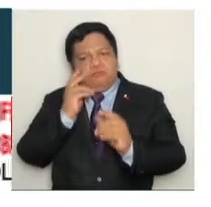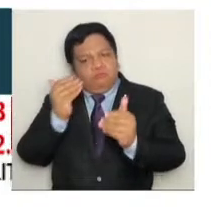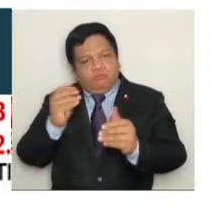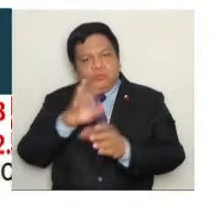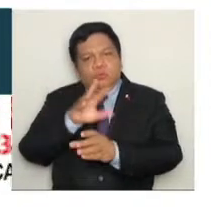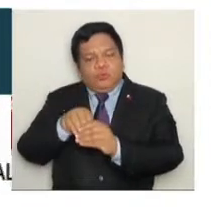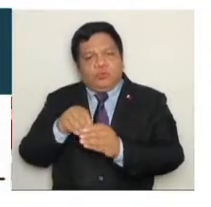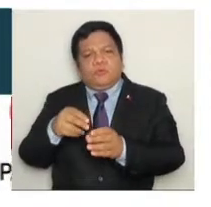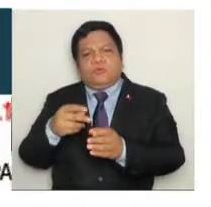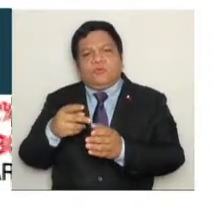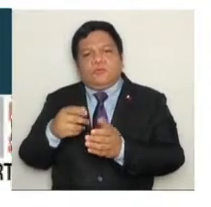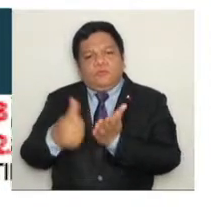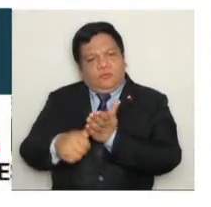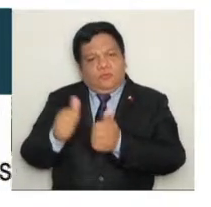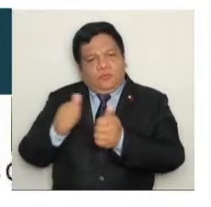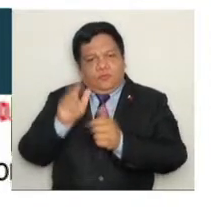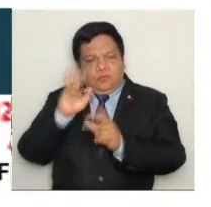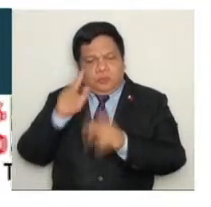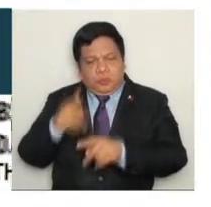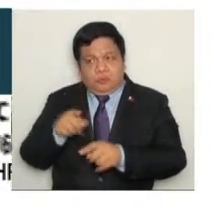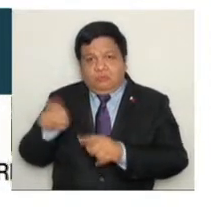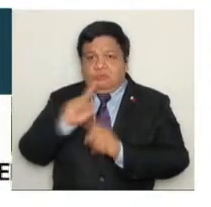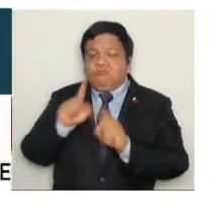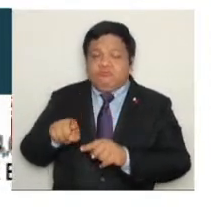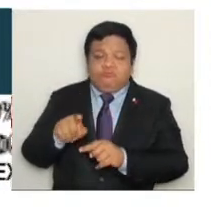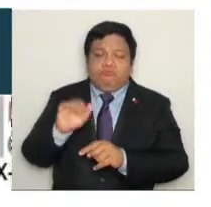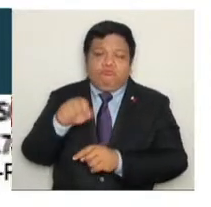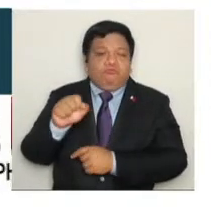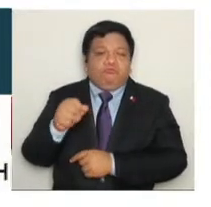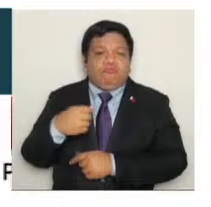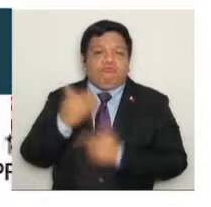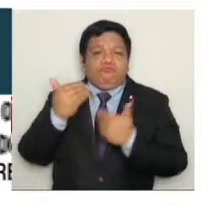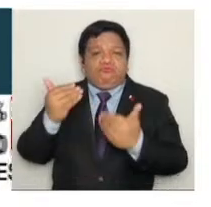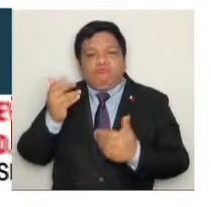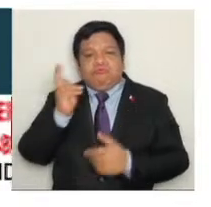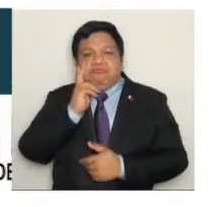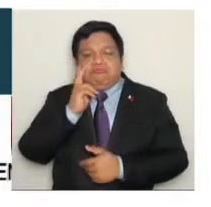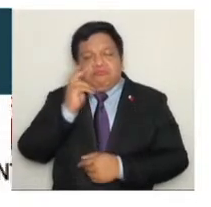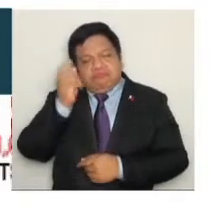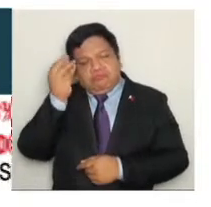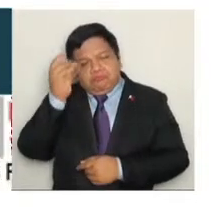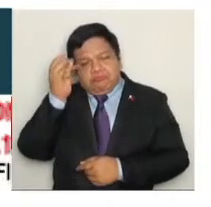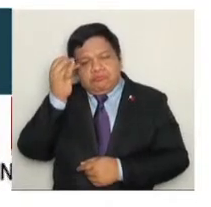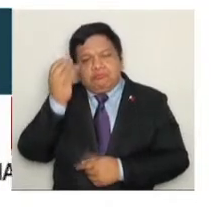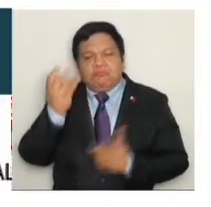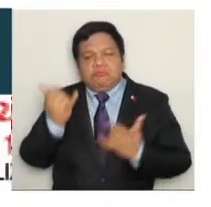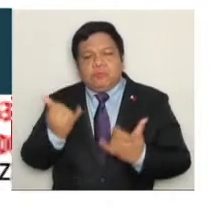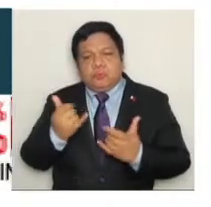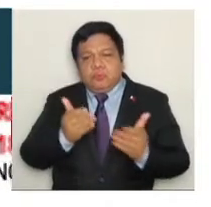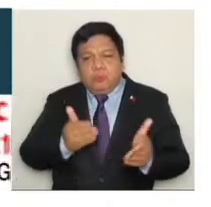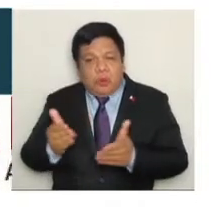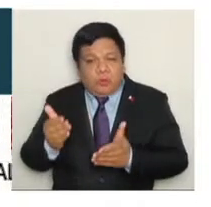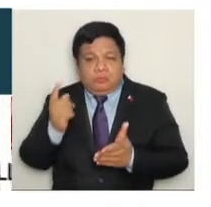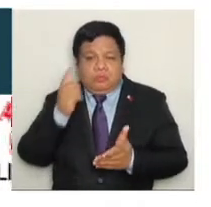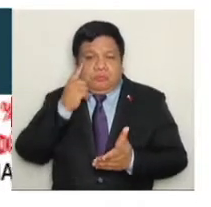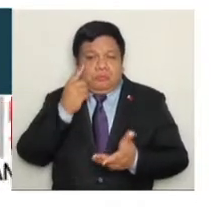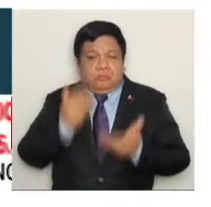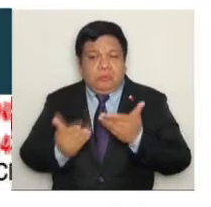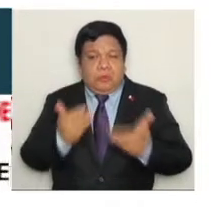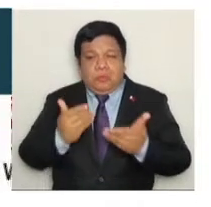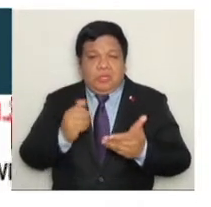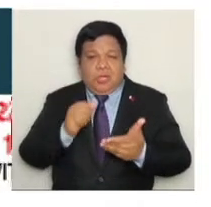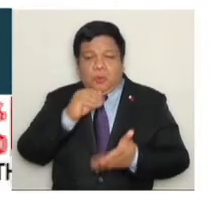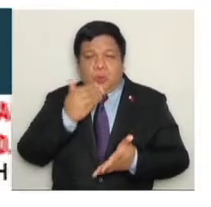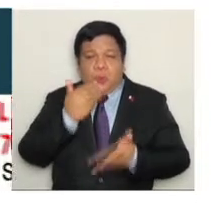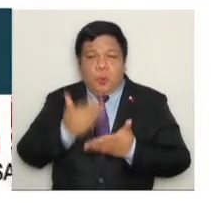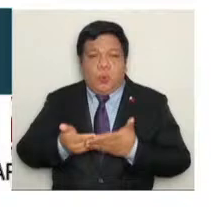very clearly that he's seriously thinking about it and that his concern right now is he may not have a good working relationship